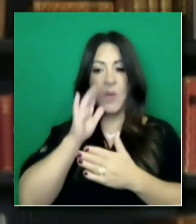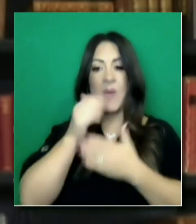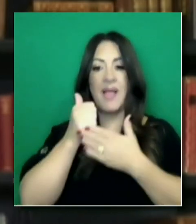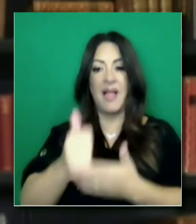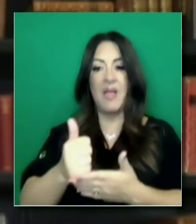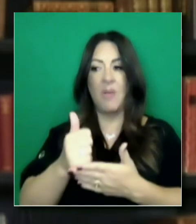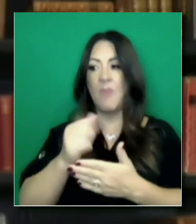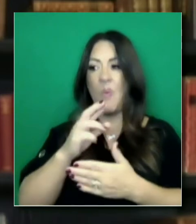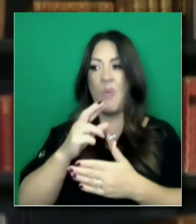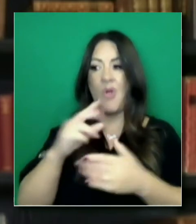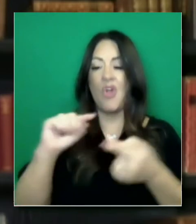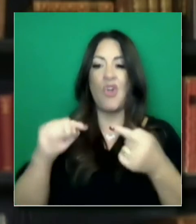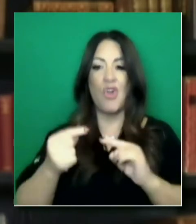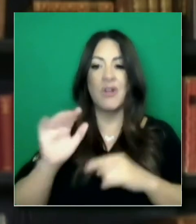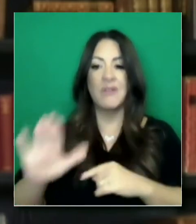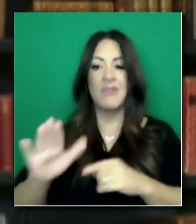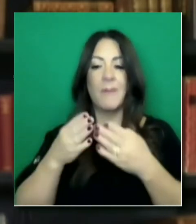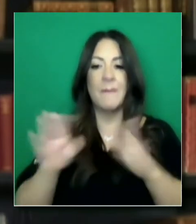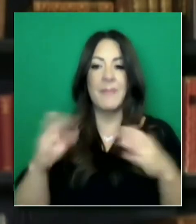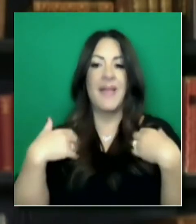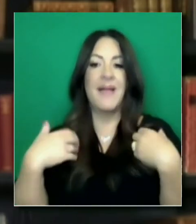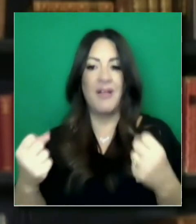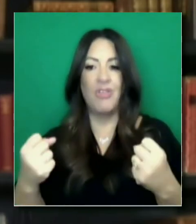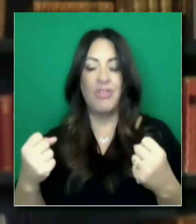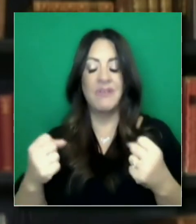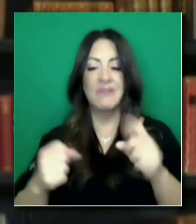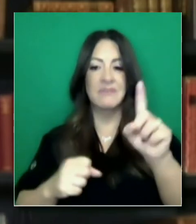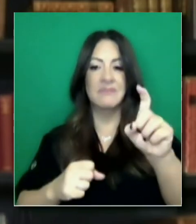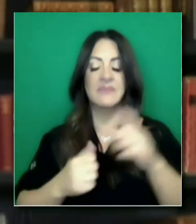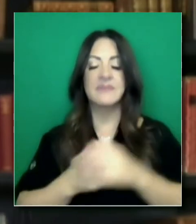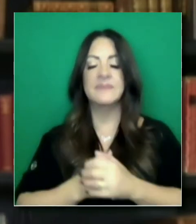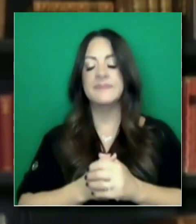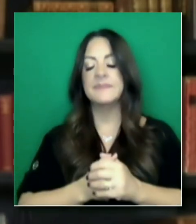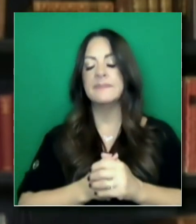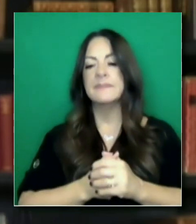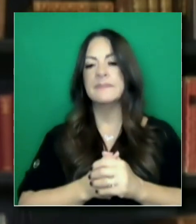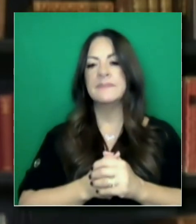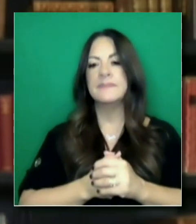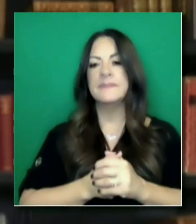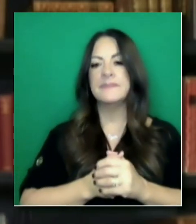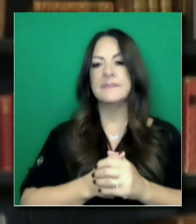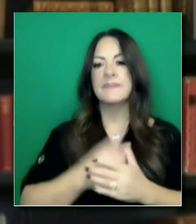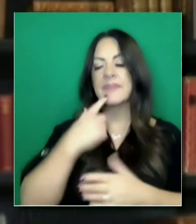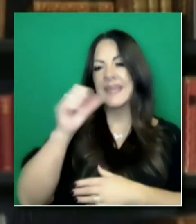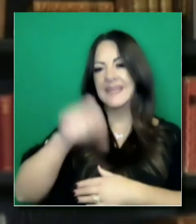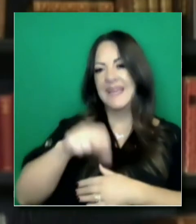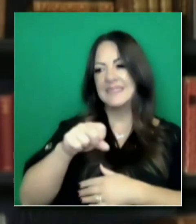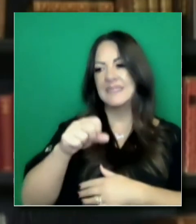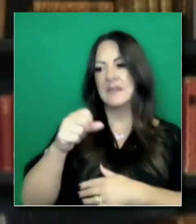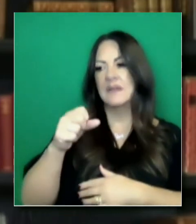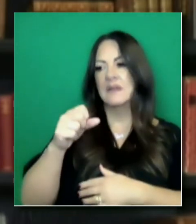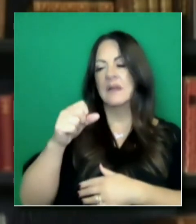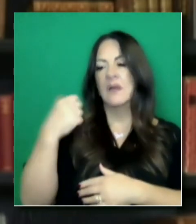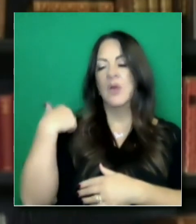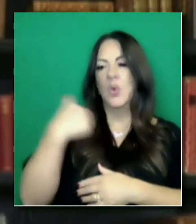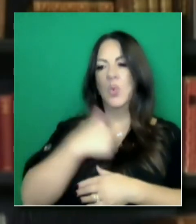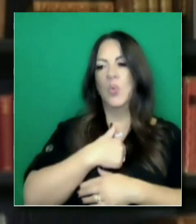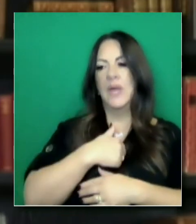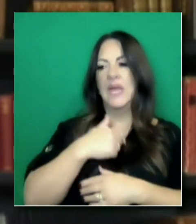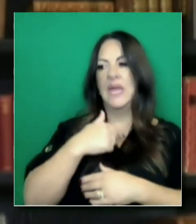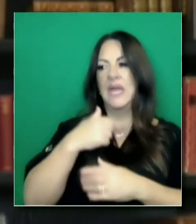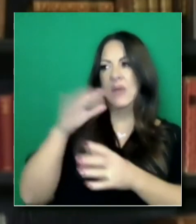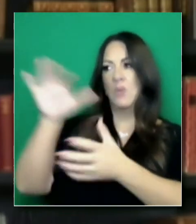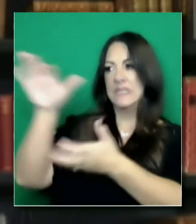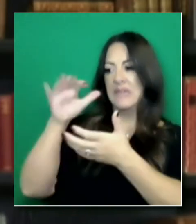efforts. We've got a lot of resources that will drive through directly down to the county and local level that come from this COVID